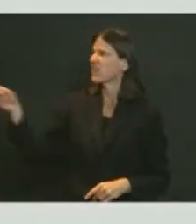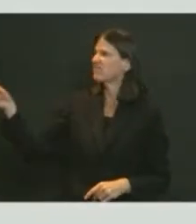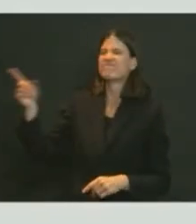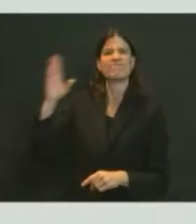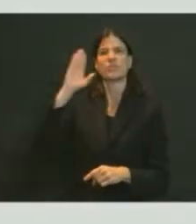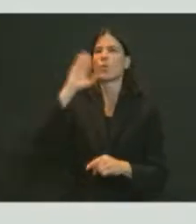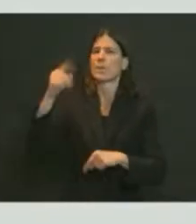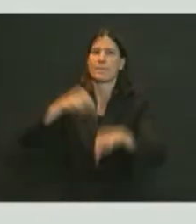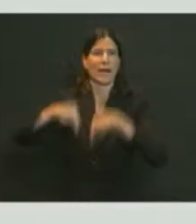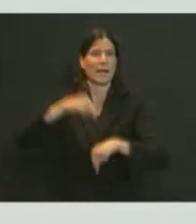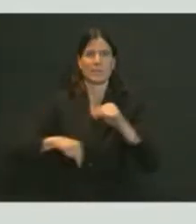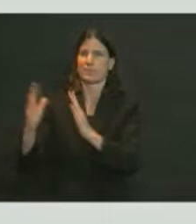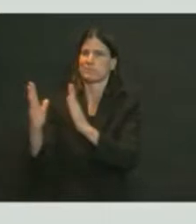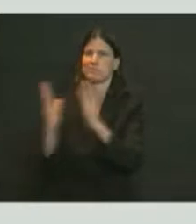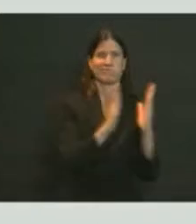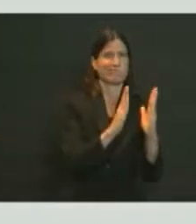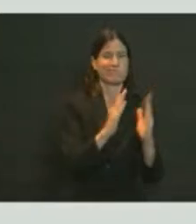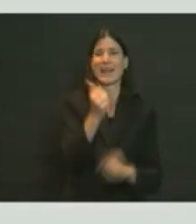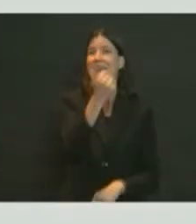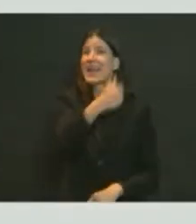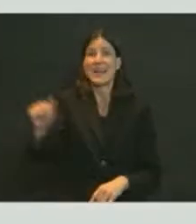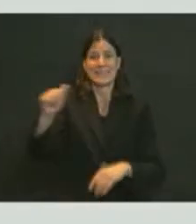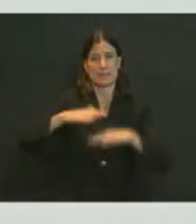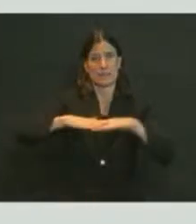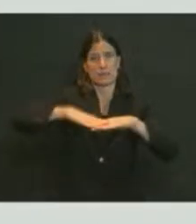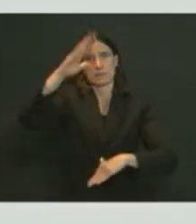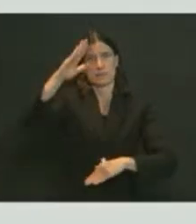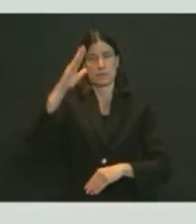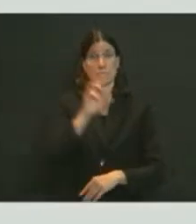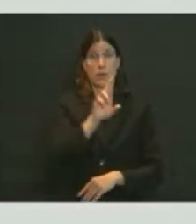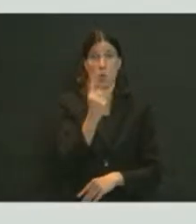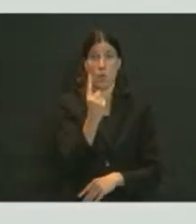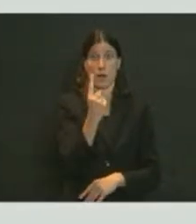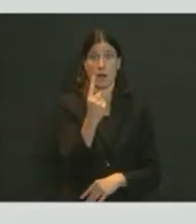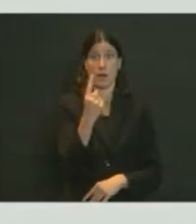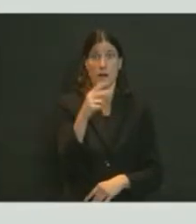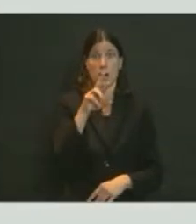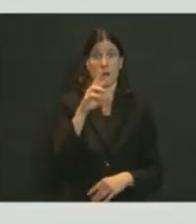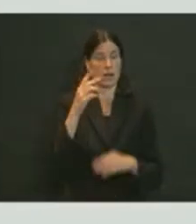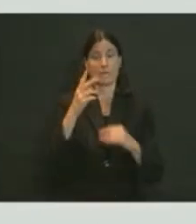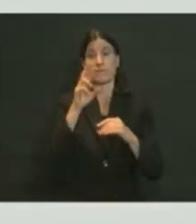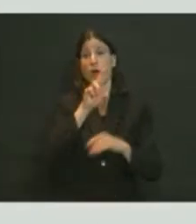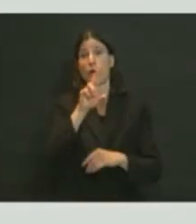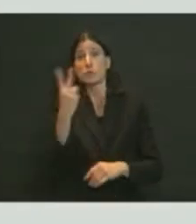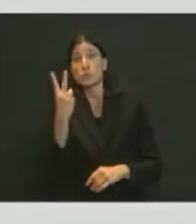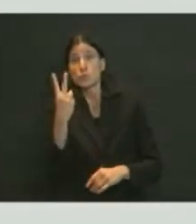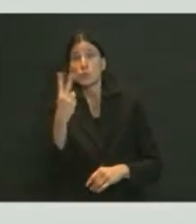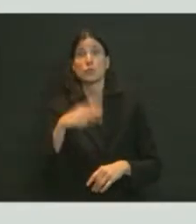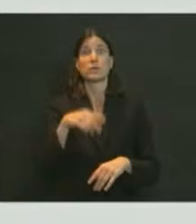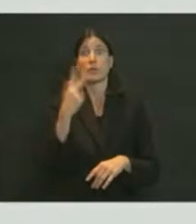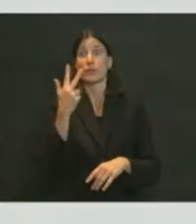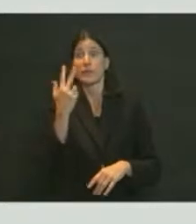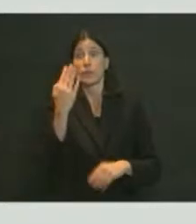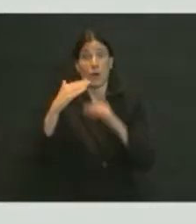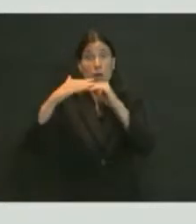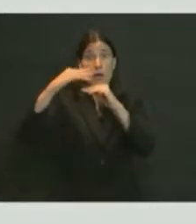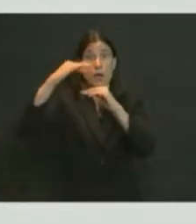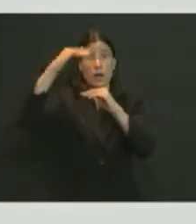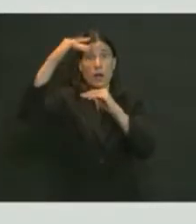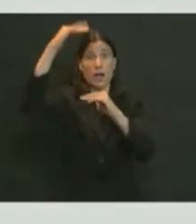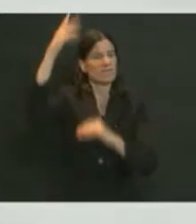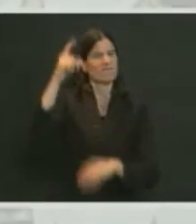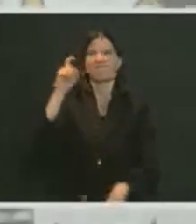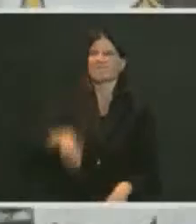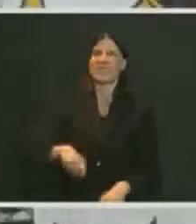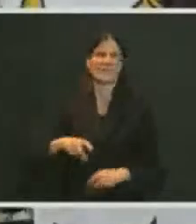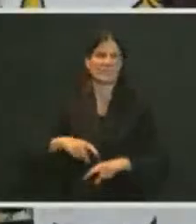and mask wearing and such, and we might have to think about going back a phase. I want to be crystal clear